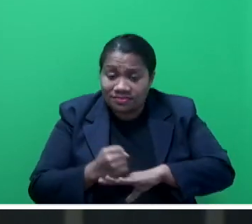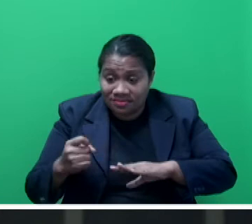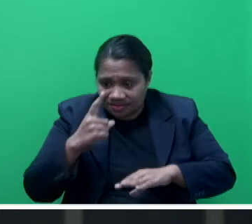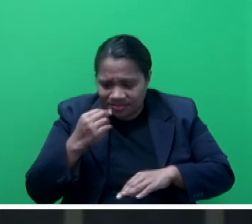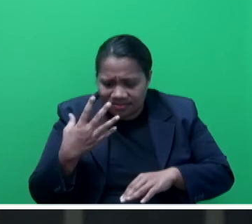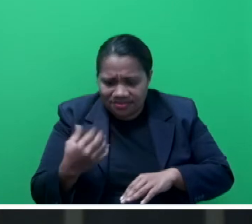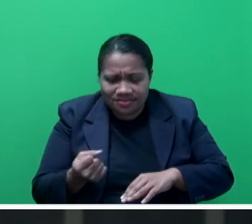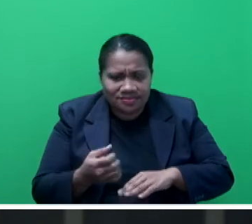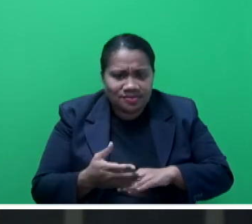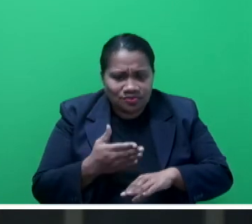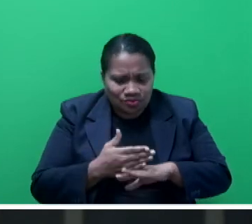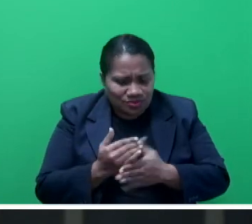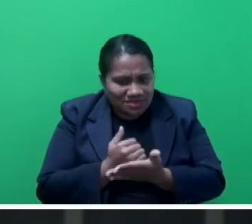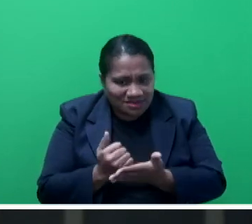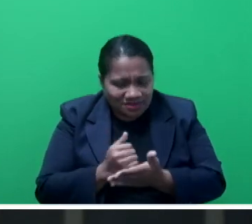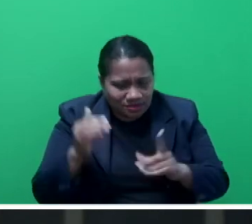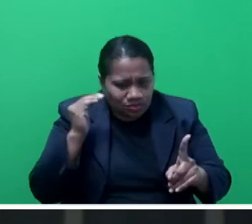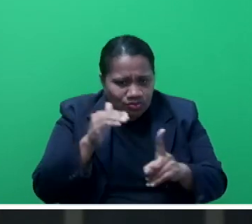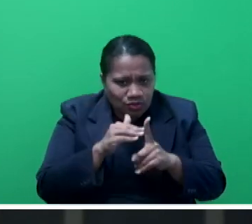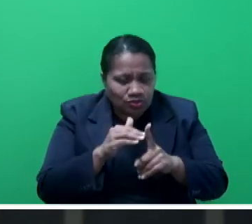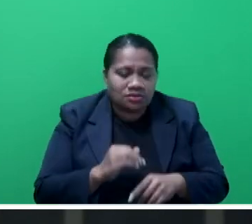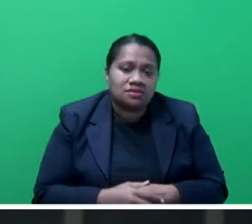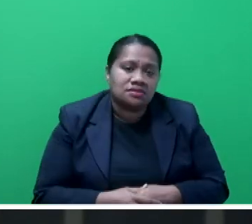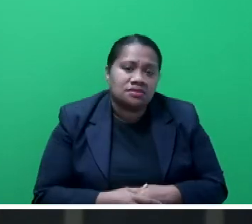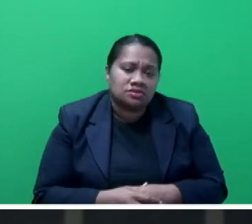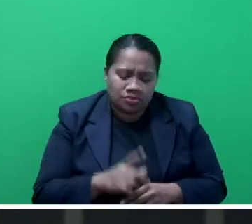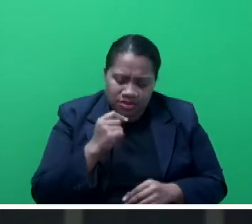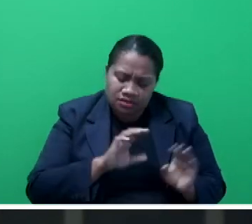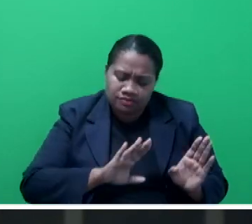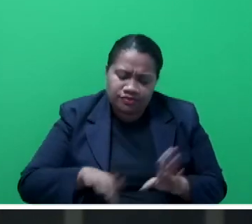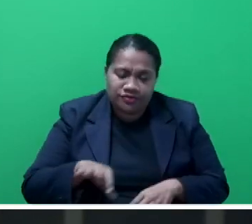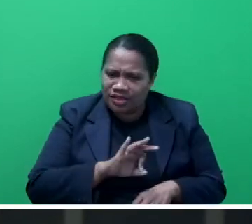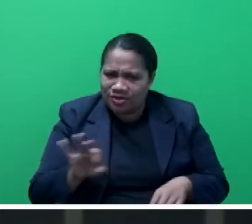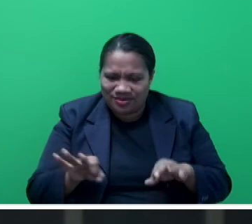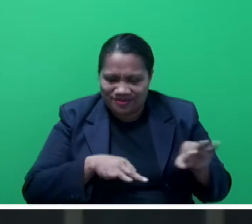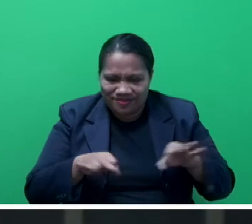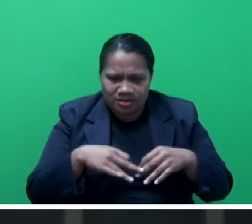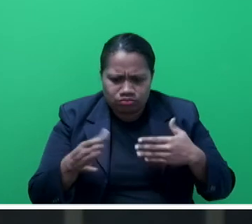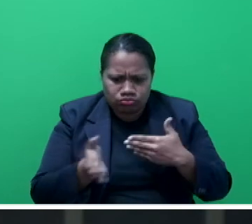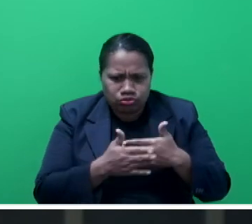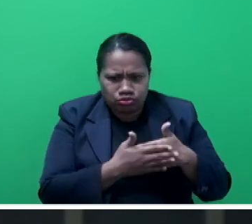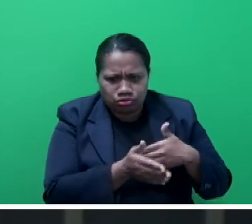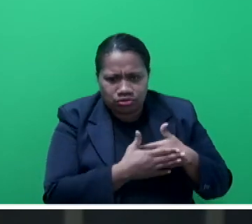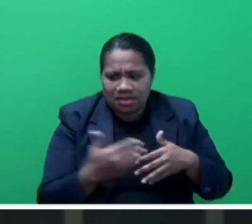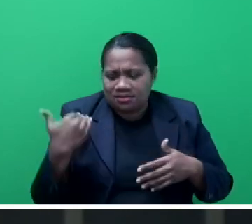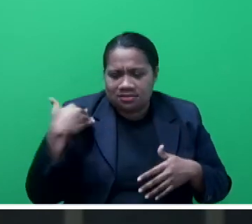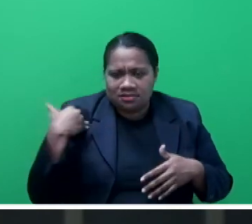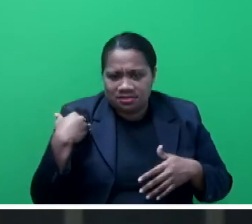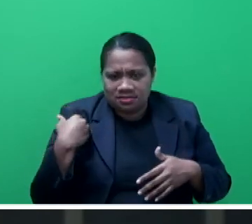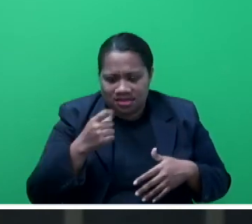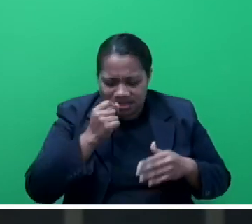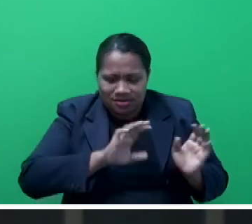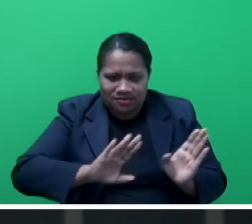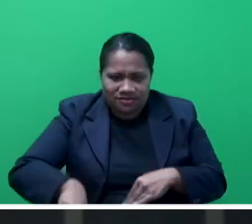approach in scheduling plant protective maintenance to avoid unplanned shutdowns and disruptions in service. It will further allow